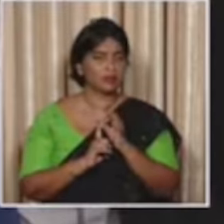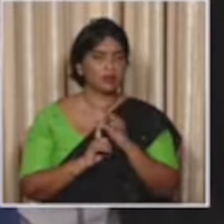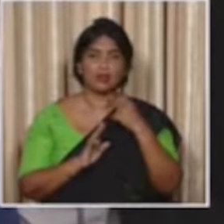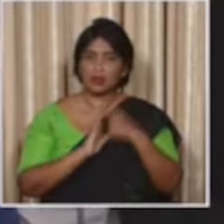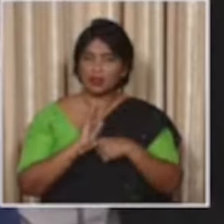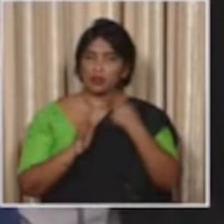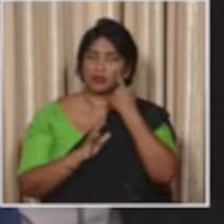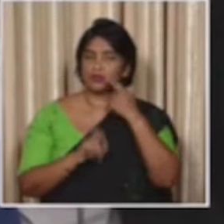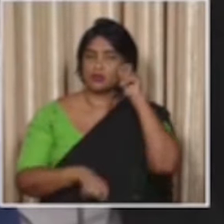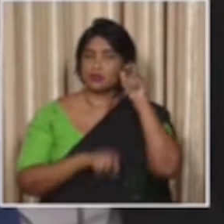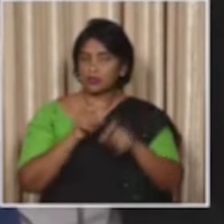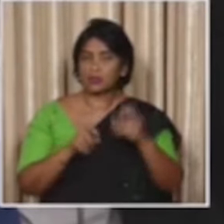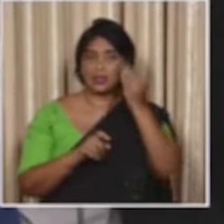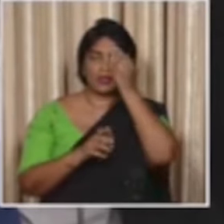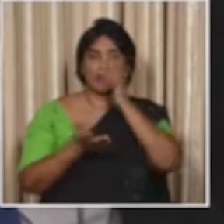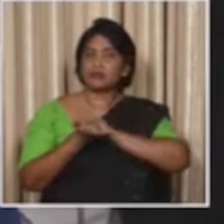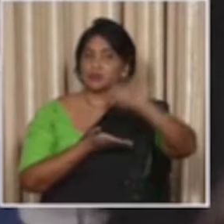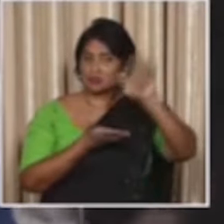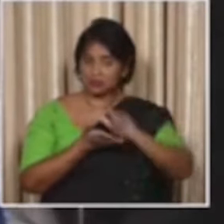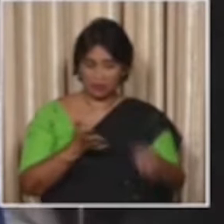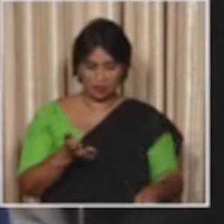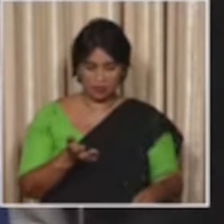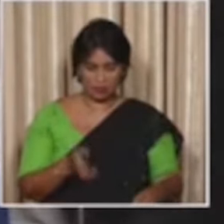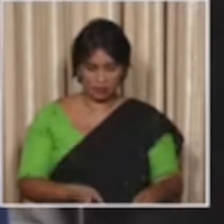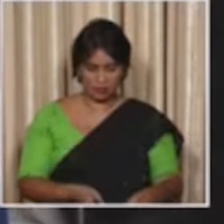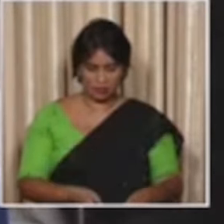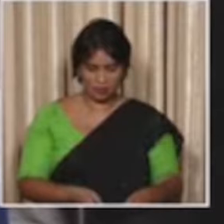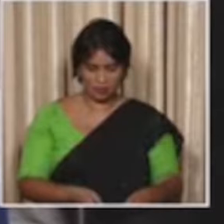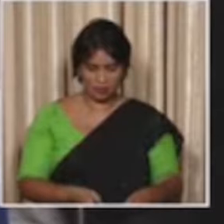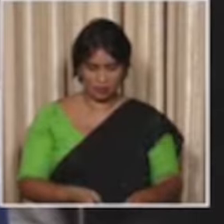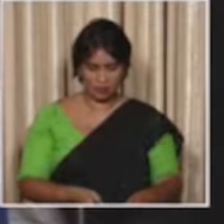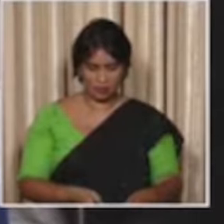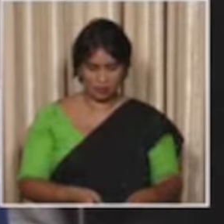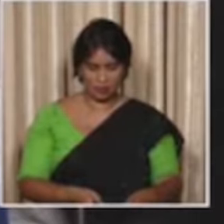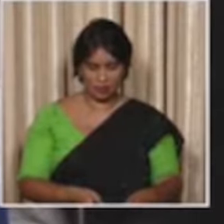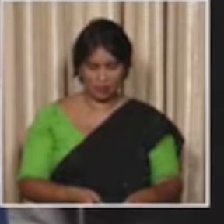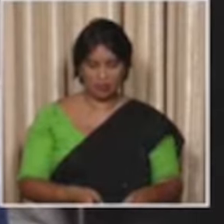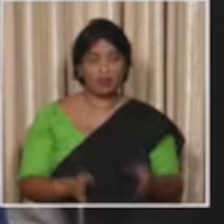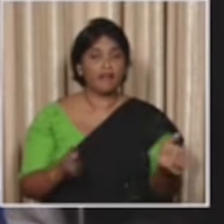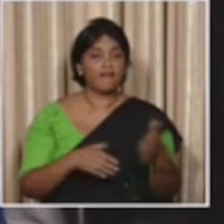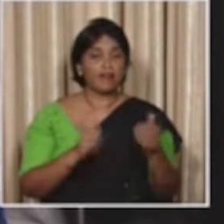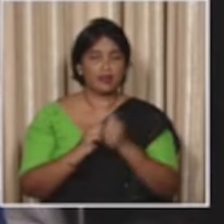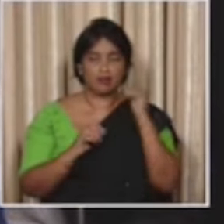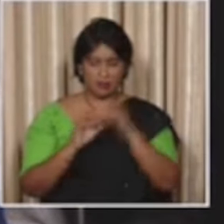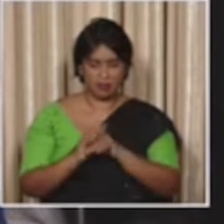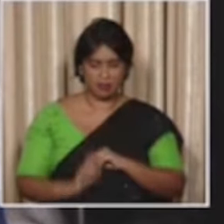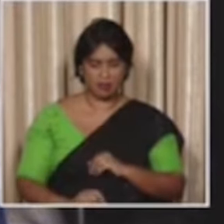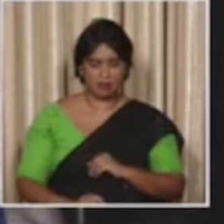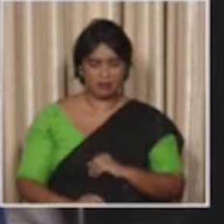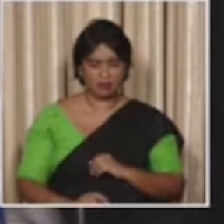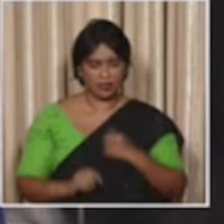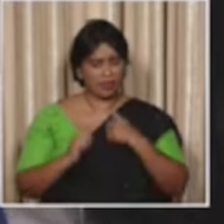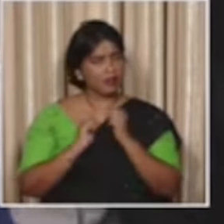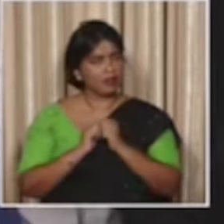being sent to Israel to do what? To work in the Israeli farms to fill the vacancies created by the poor Gaza